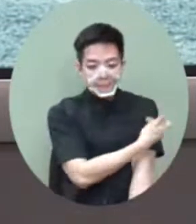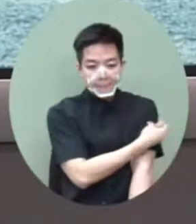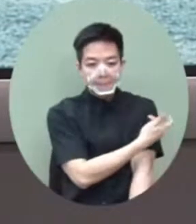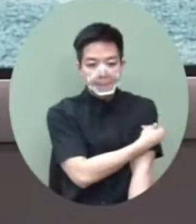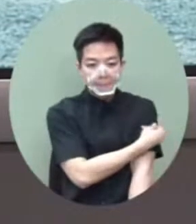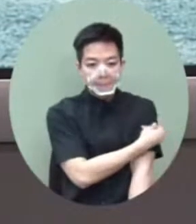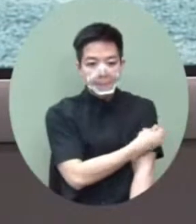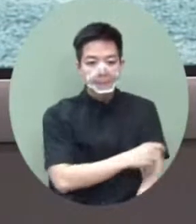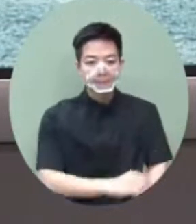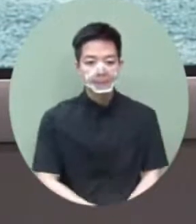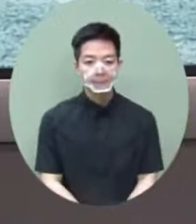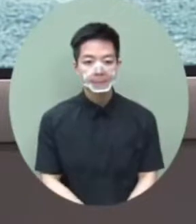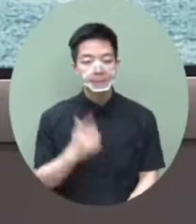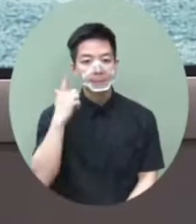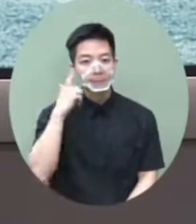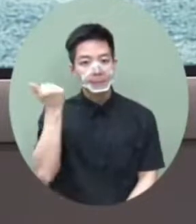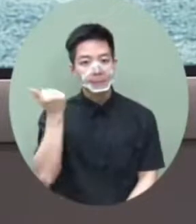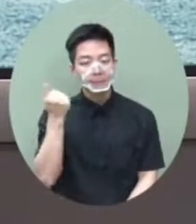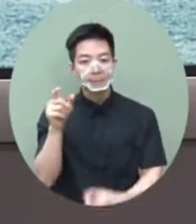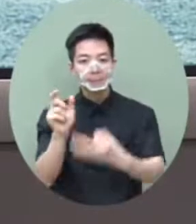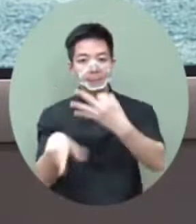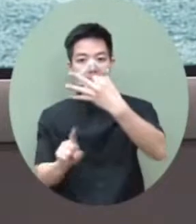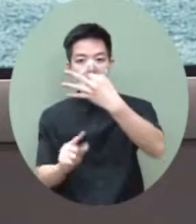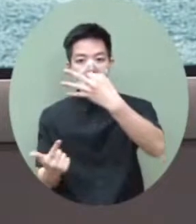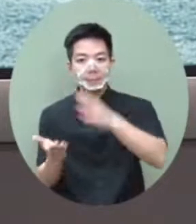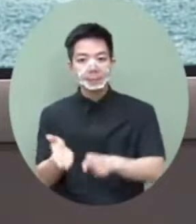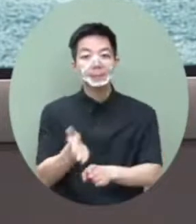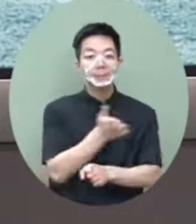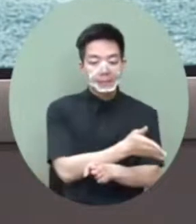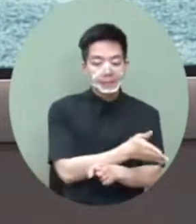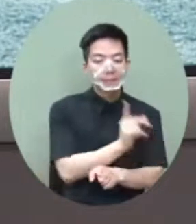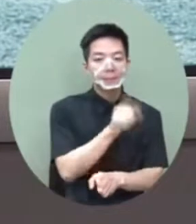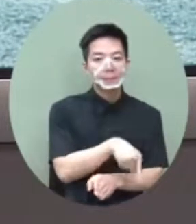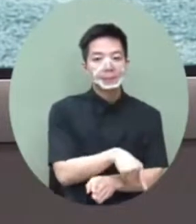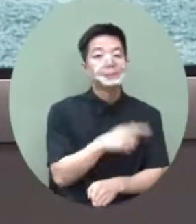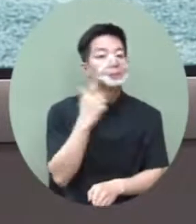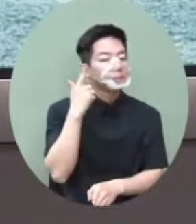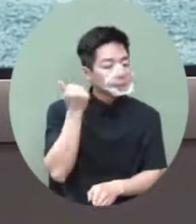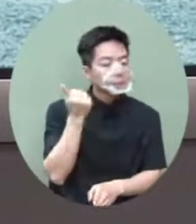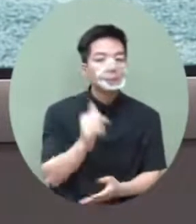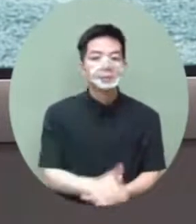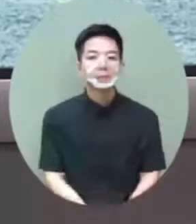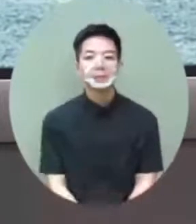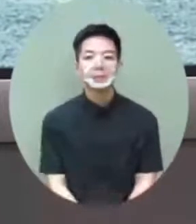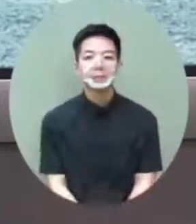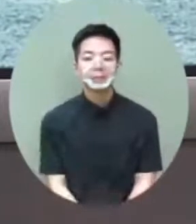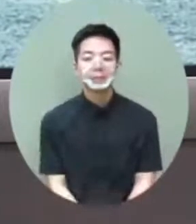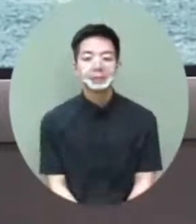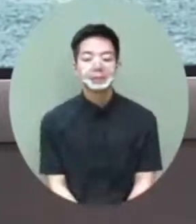before the 18th of March. So that is one approach to